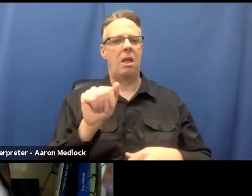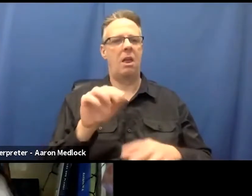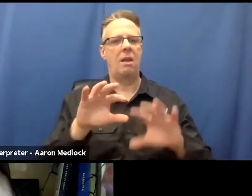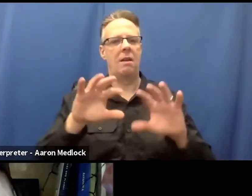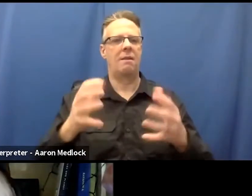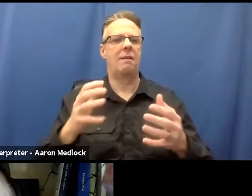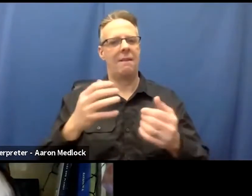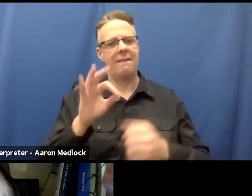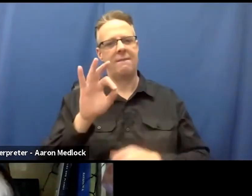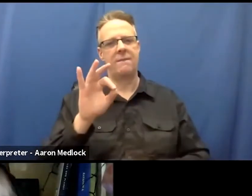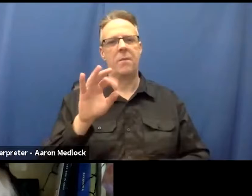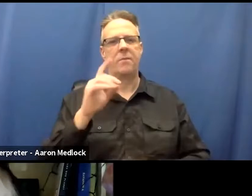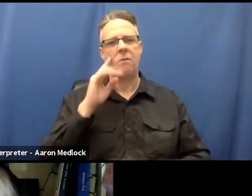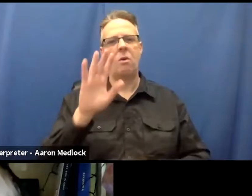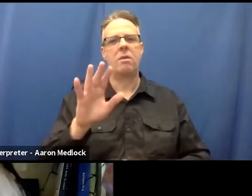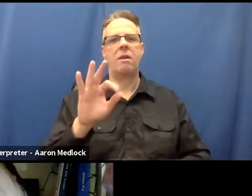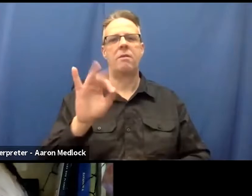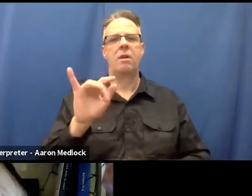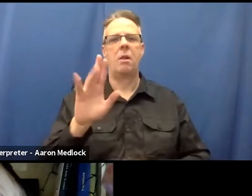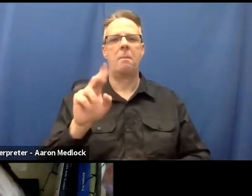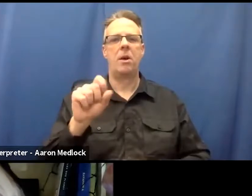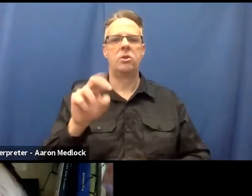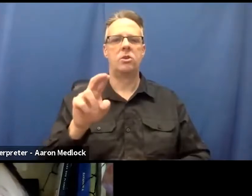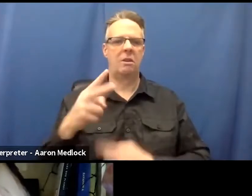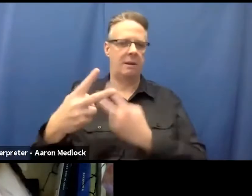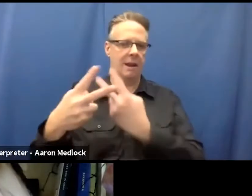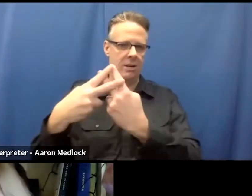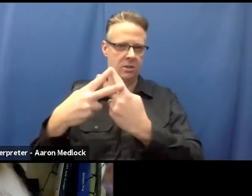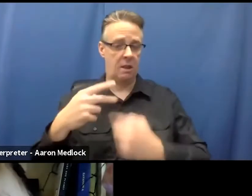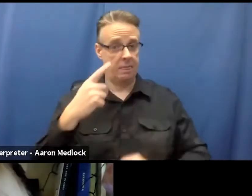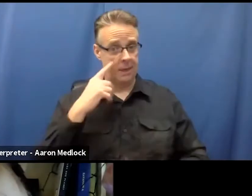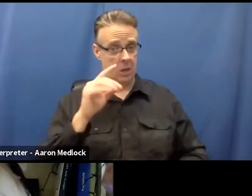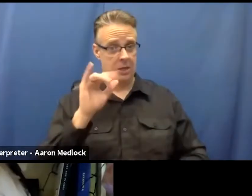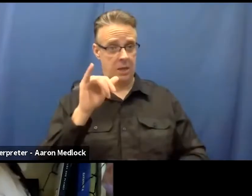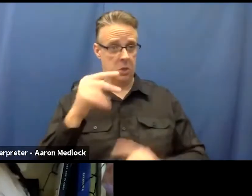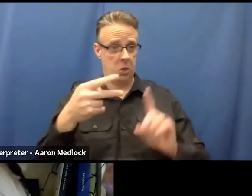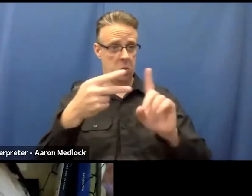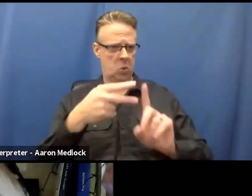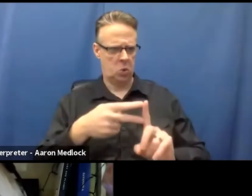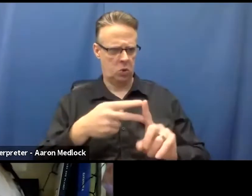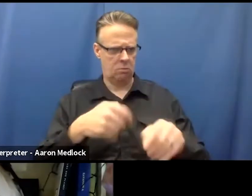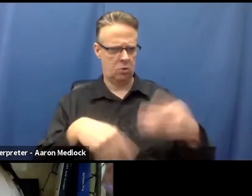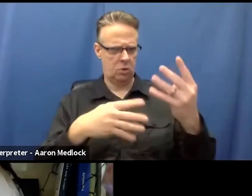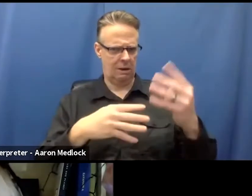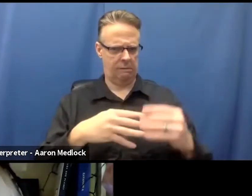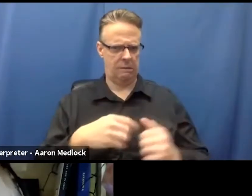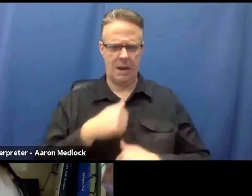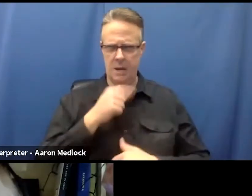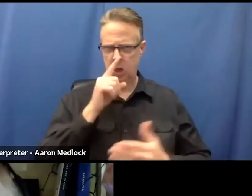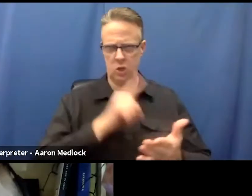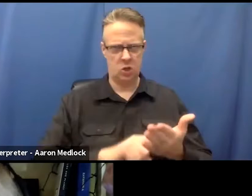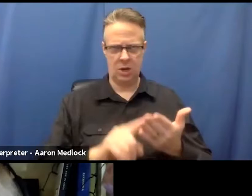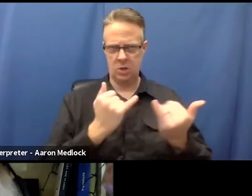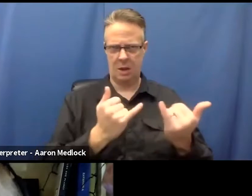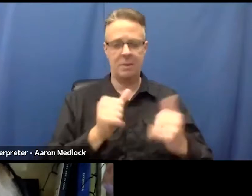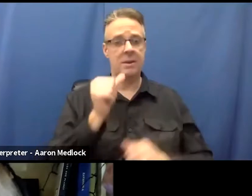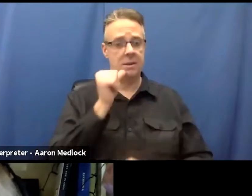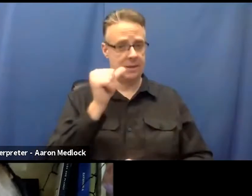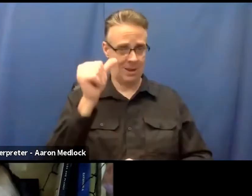on my own account. I think the YouTube stream, I haven't checked today, but yesterday